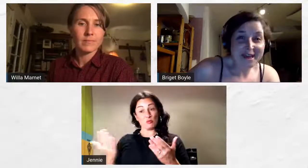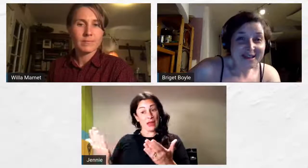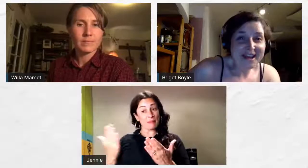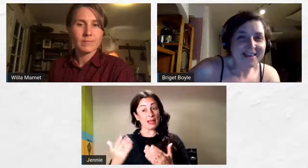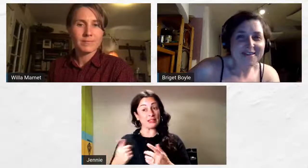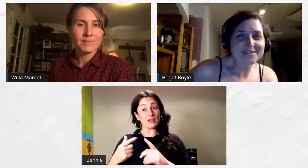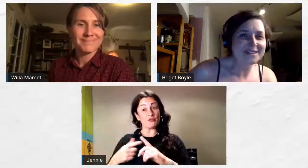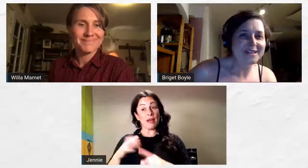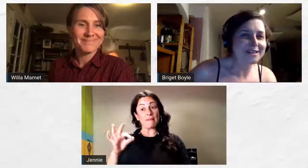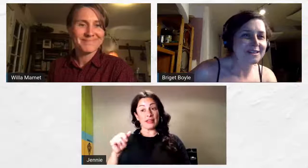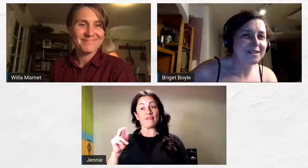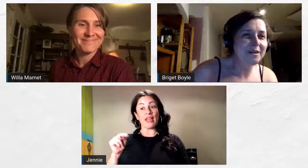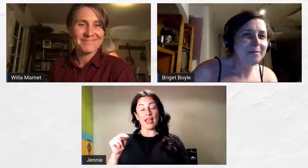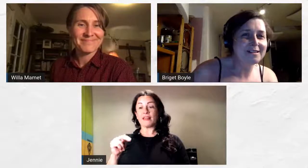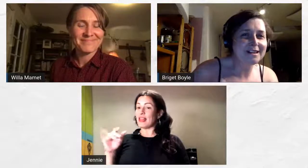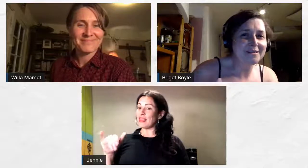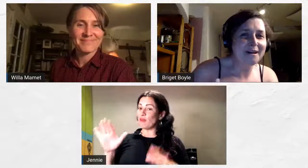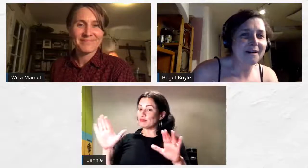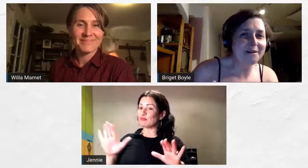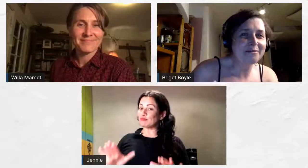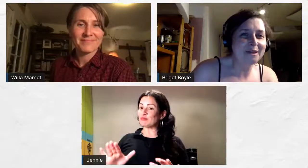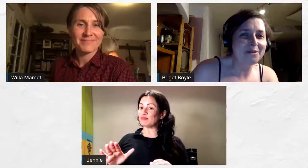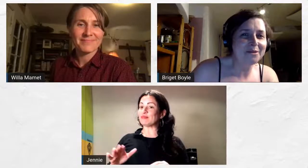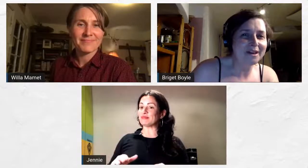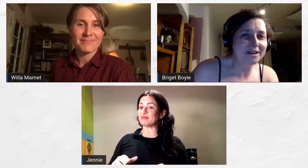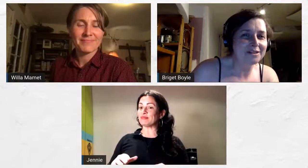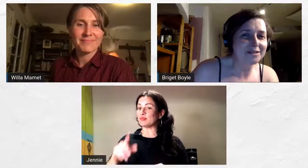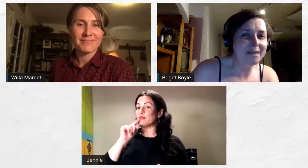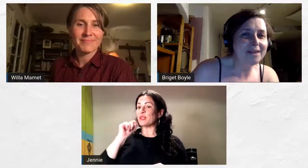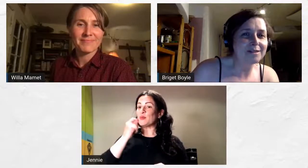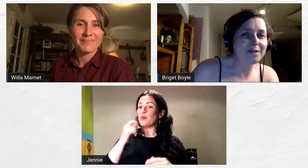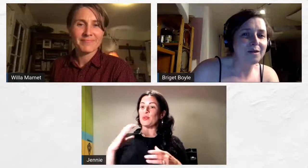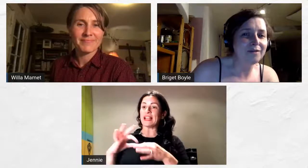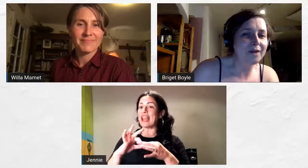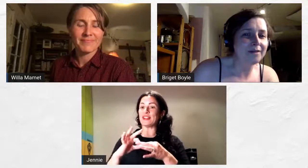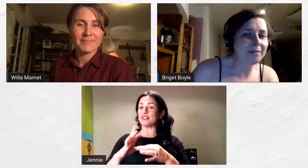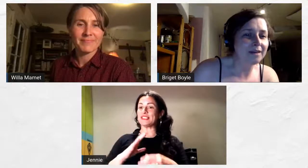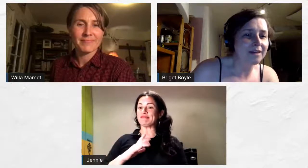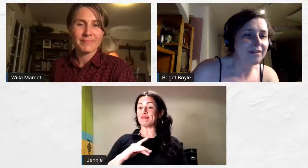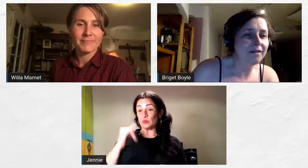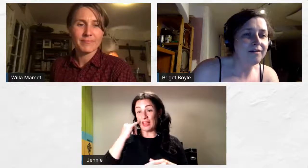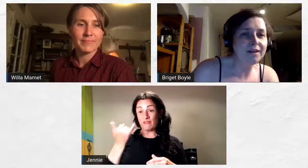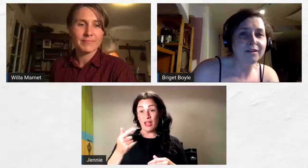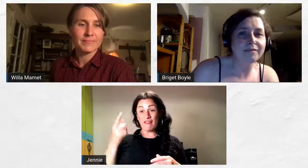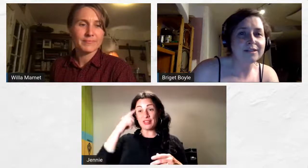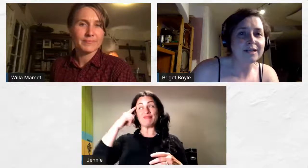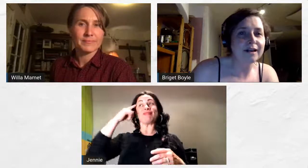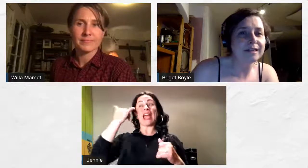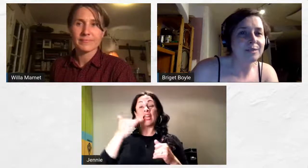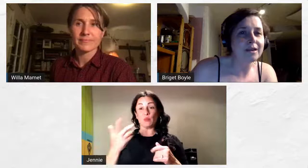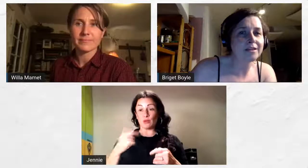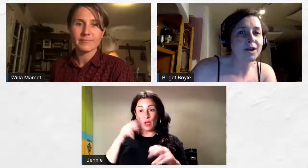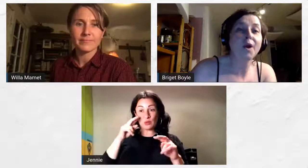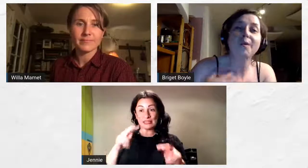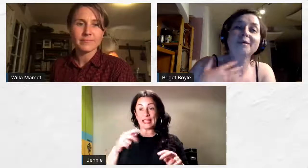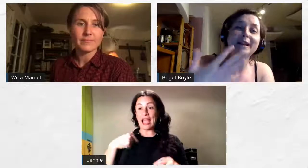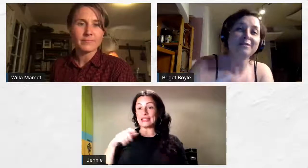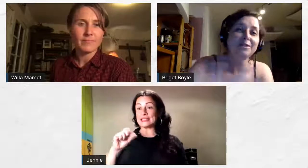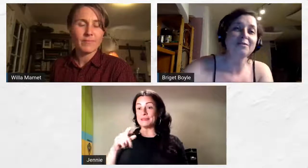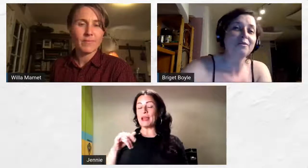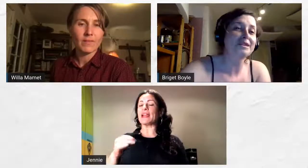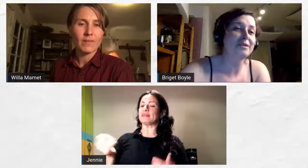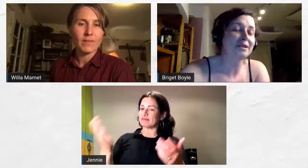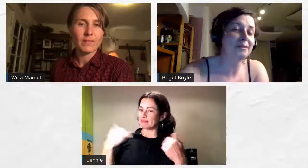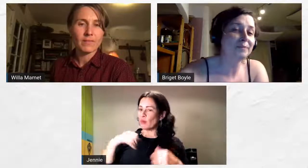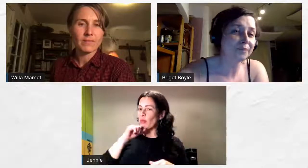a fan. And that was just like such an amazing, really cool connection to make. So if you have anybody that you love to see on I Need Space, we would